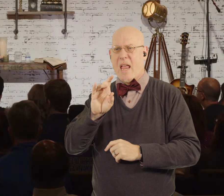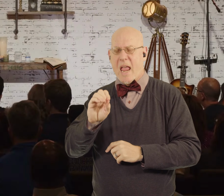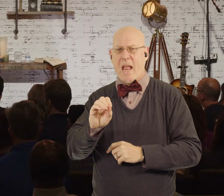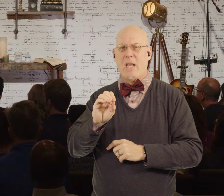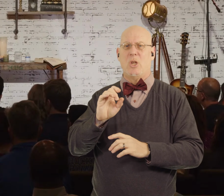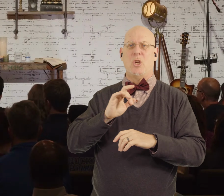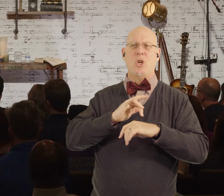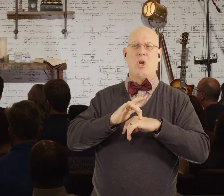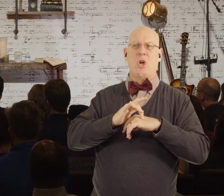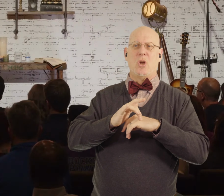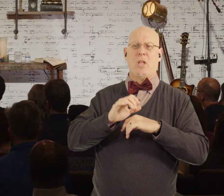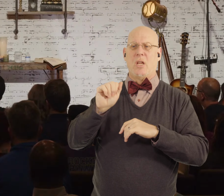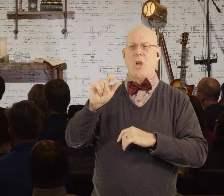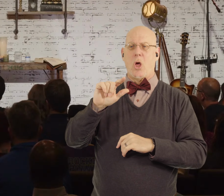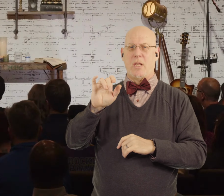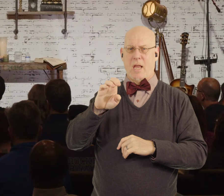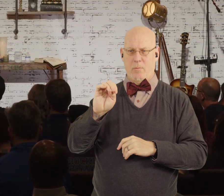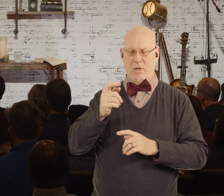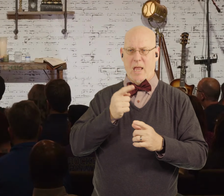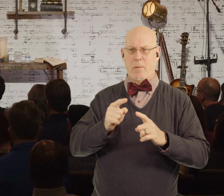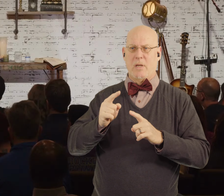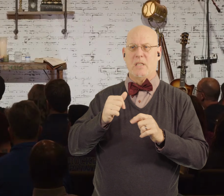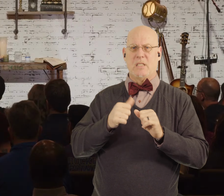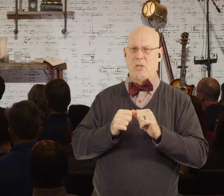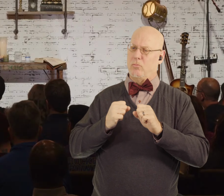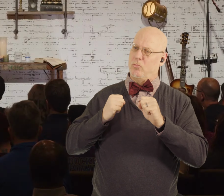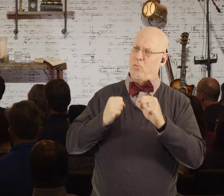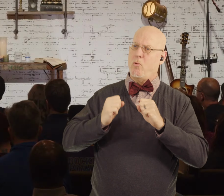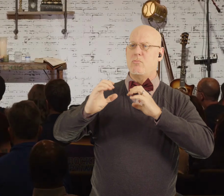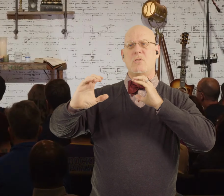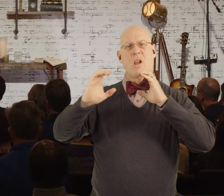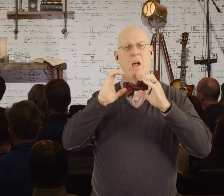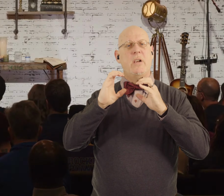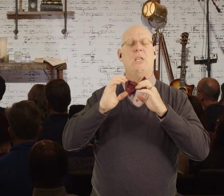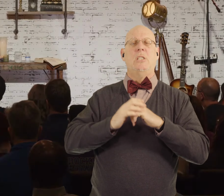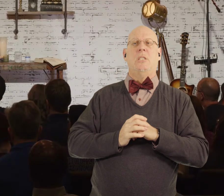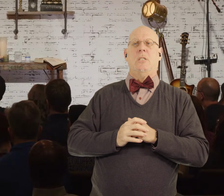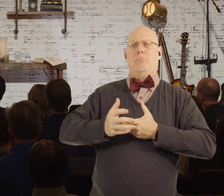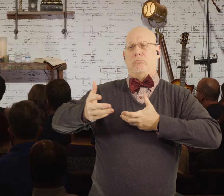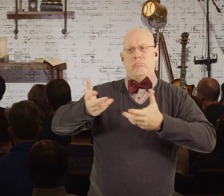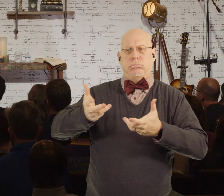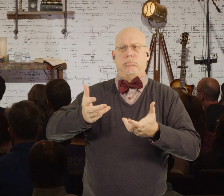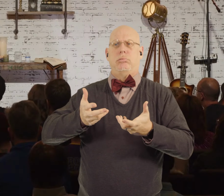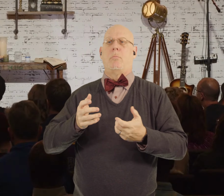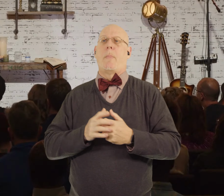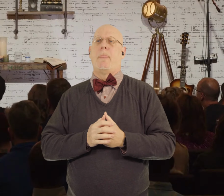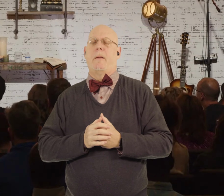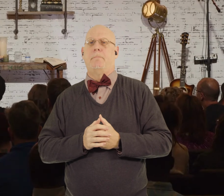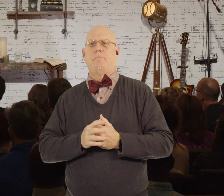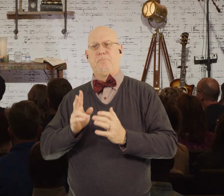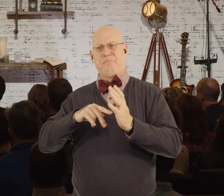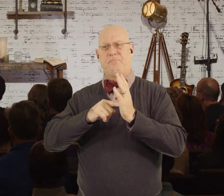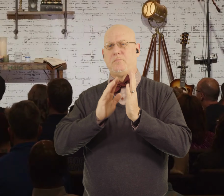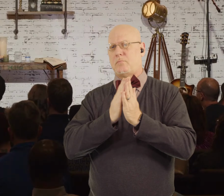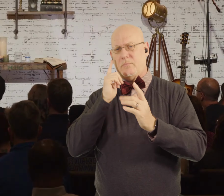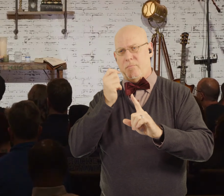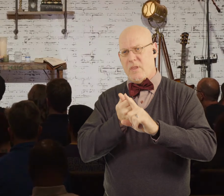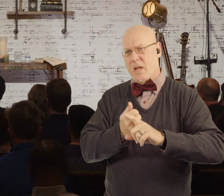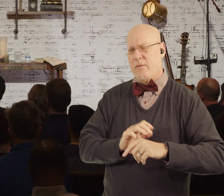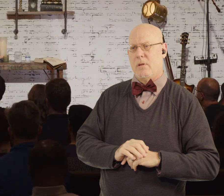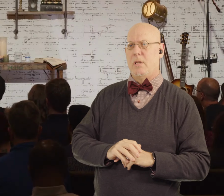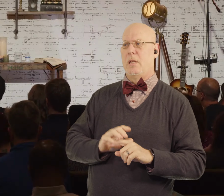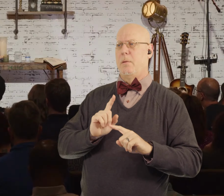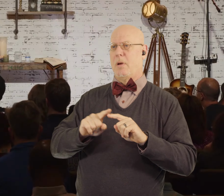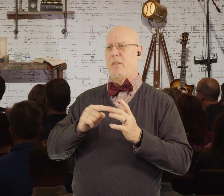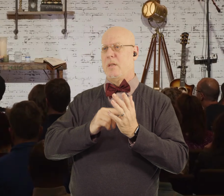Templeton was in his 80s and it was early onset Alzheimer's taking place, he said he was still a robust conversationalist. And so they converse there. You can